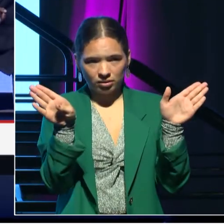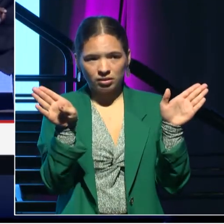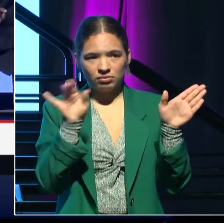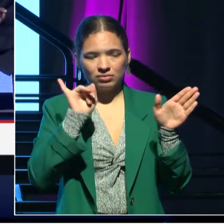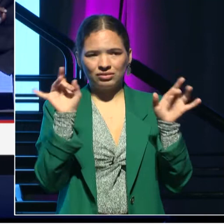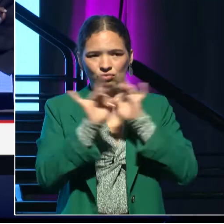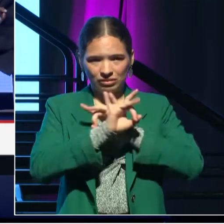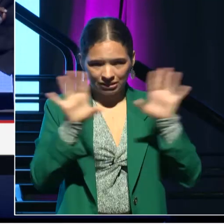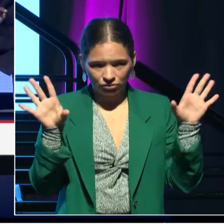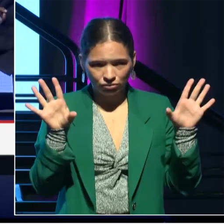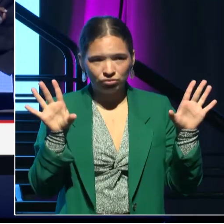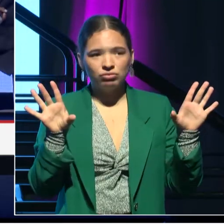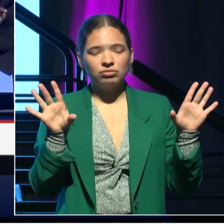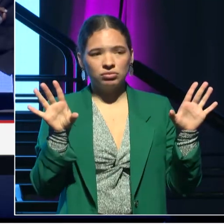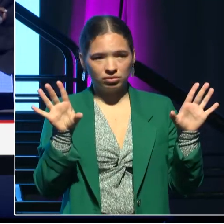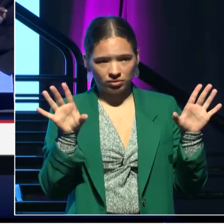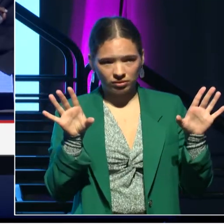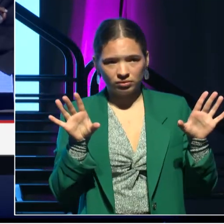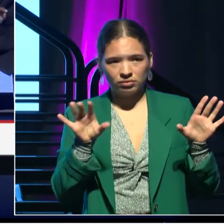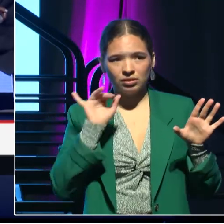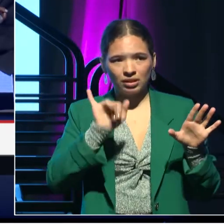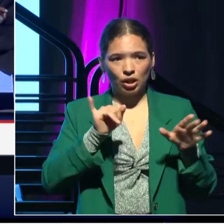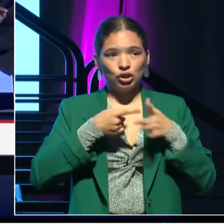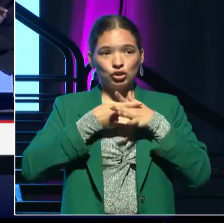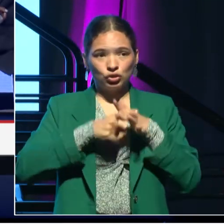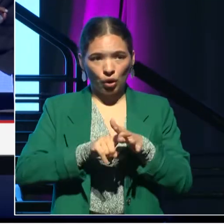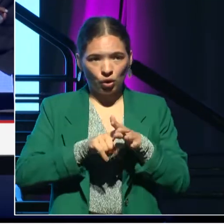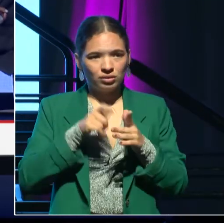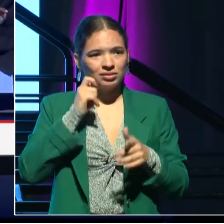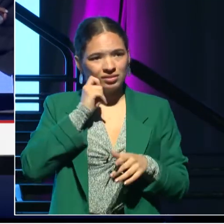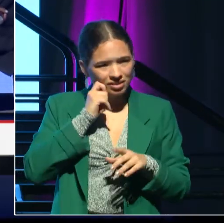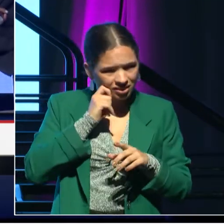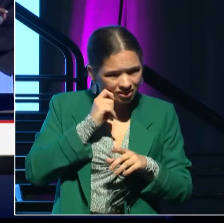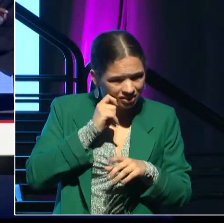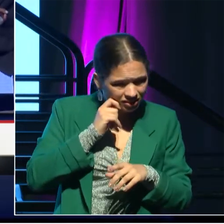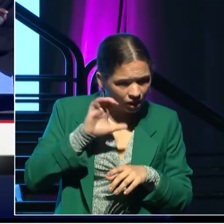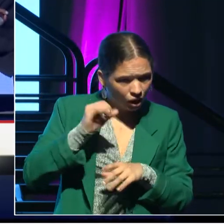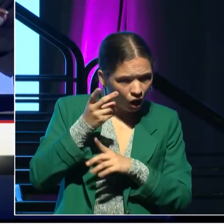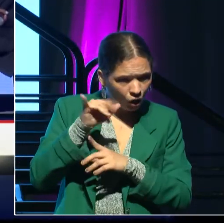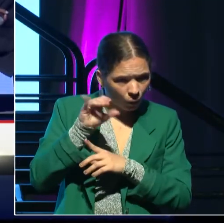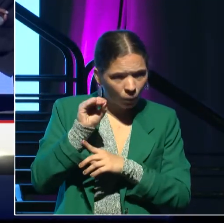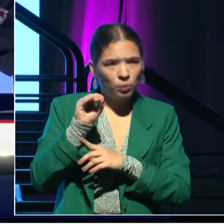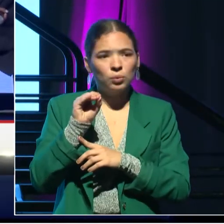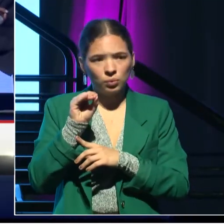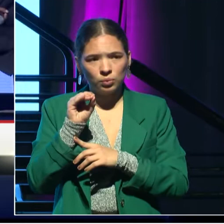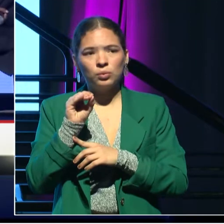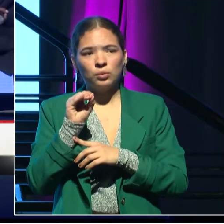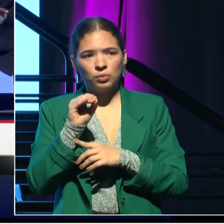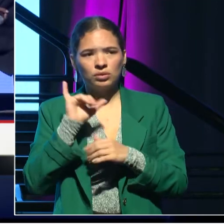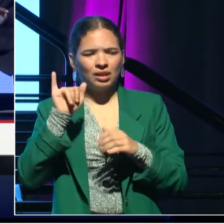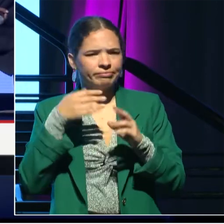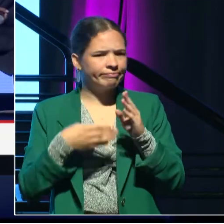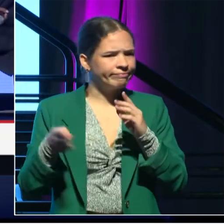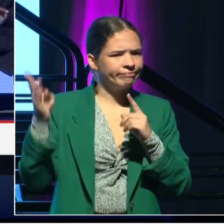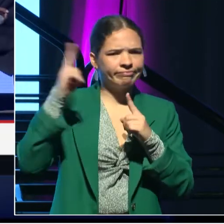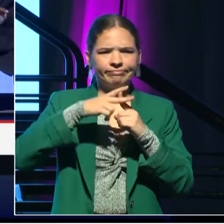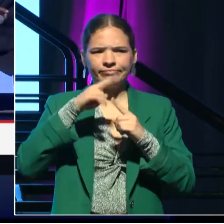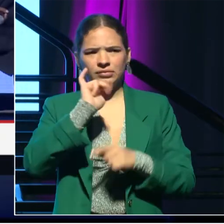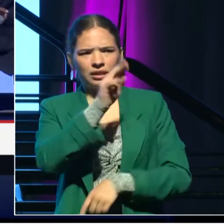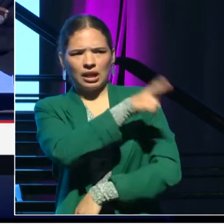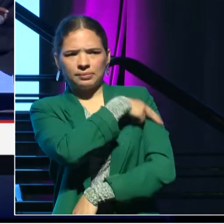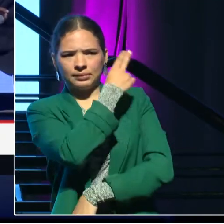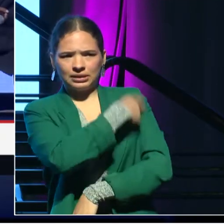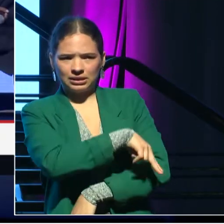infant and maternal mortality, specifically in Cleveland, where we have world-class hospitals, ranked #1 in the world for so